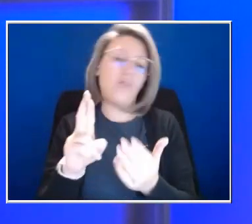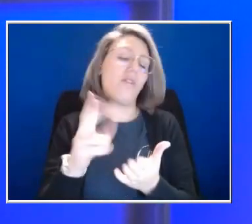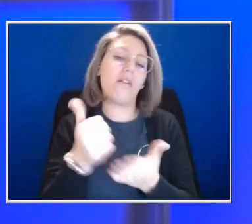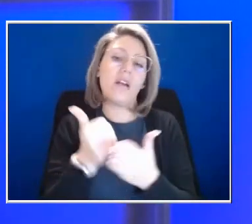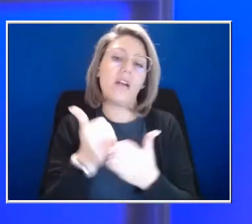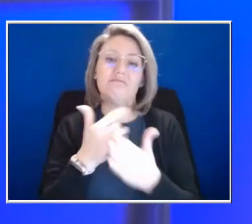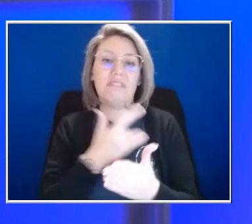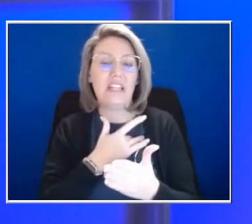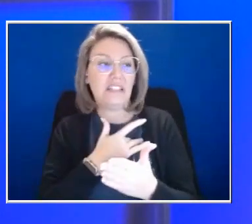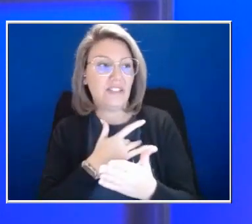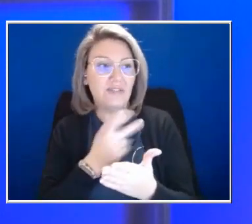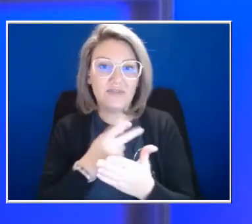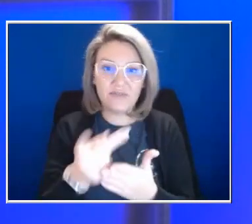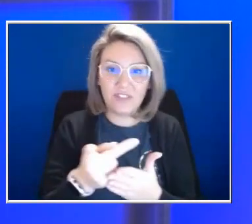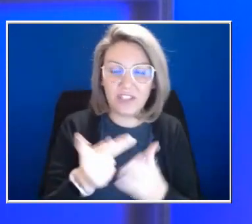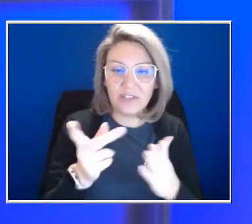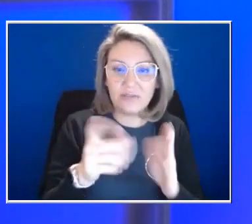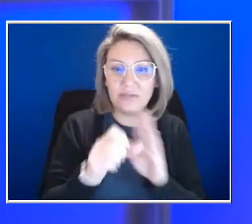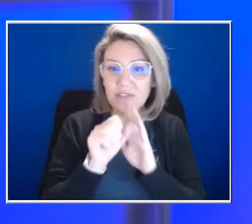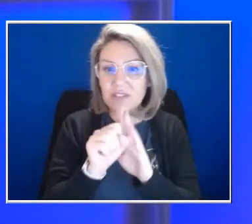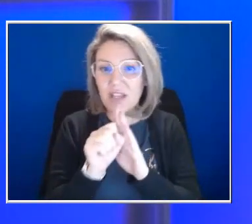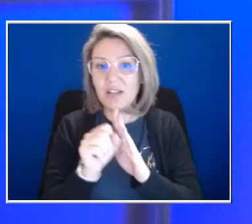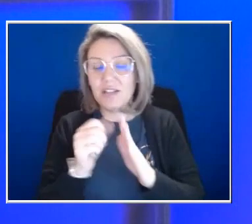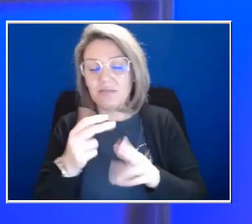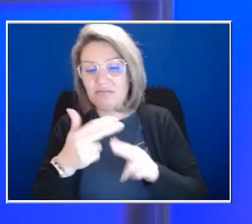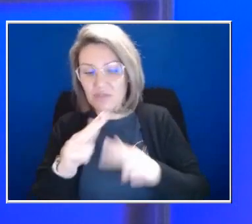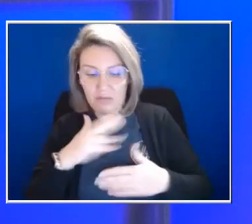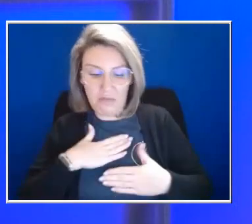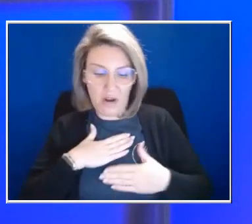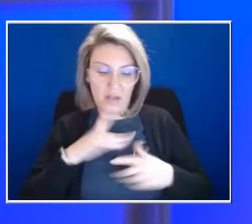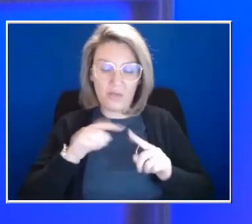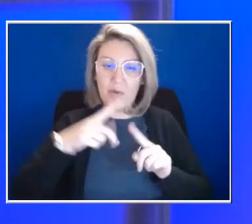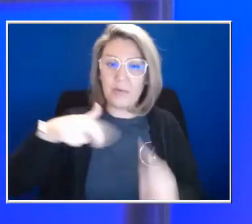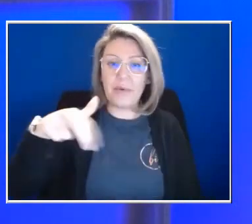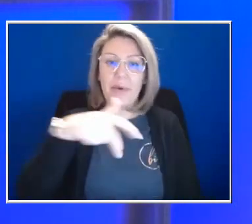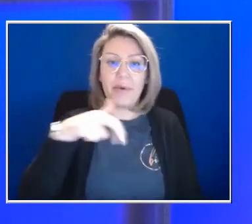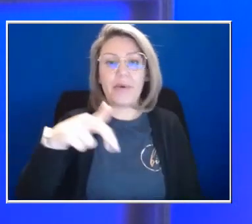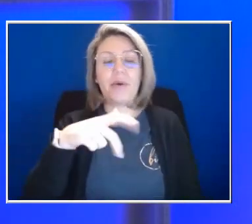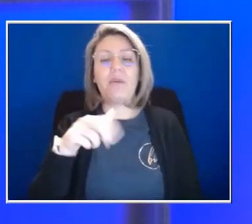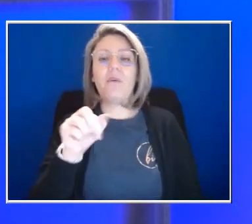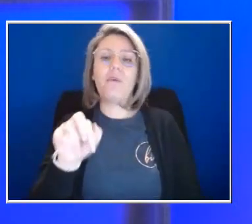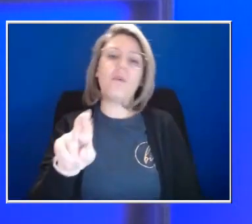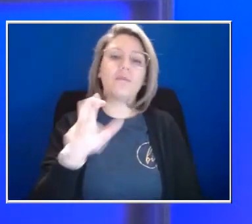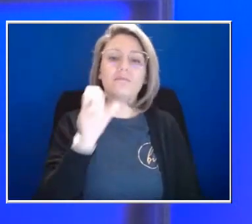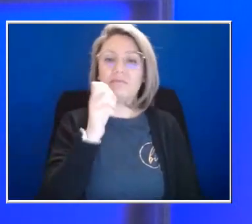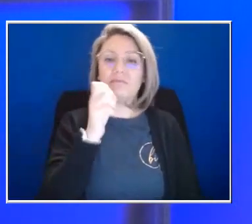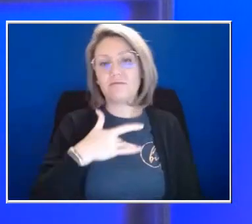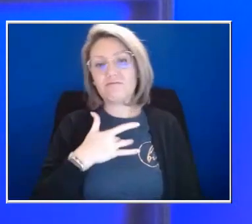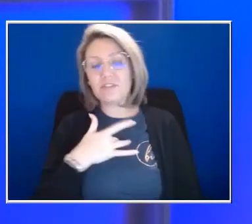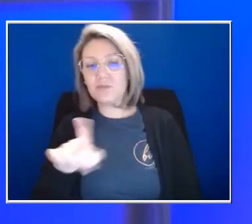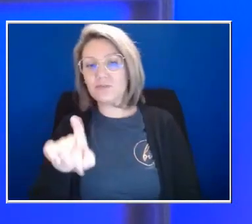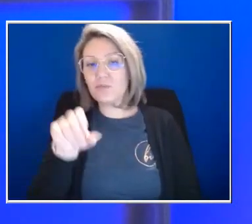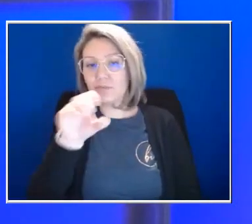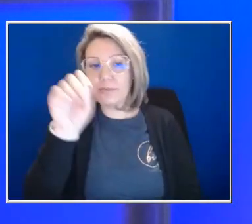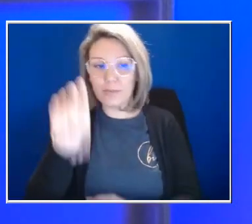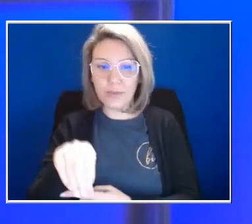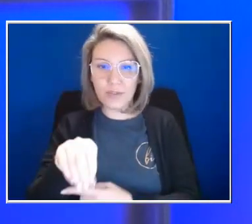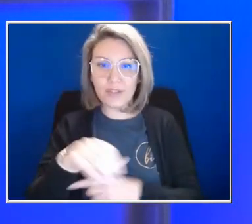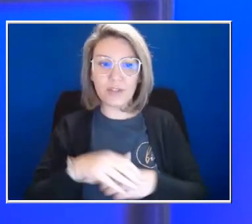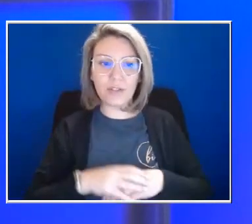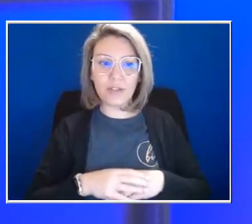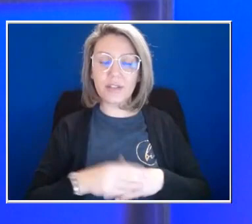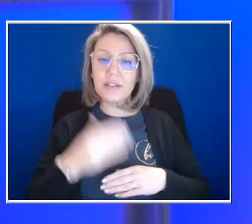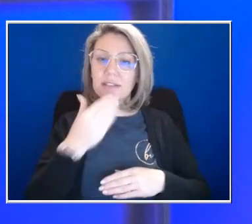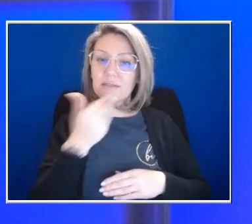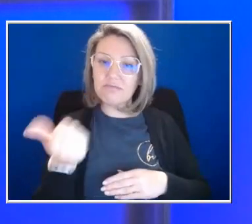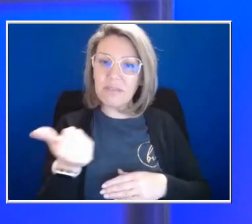have issues with getting short of breath when they walk around, or not feeling 100%. It is better than some of the medicines that we